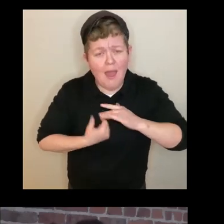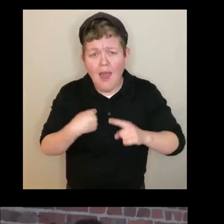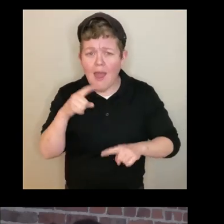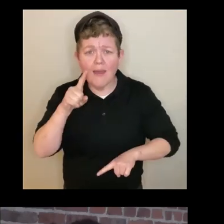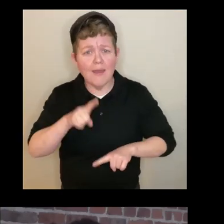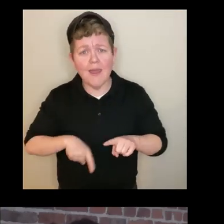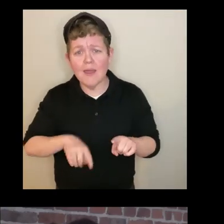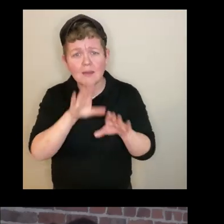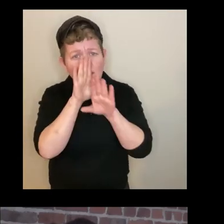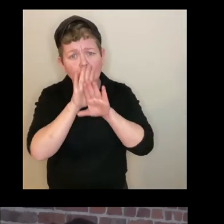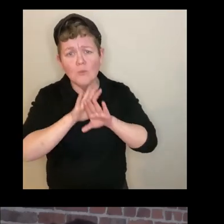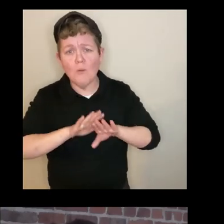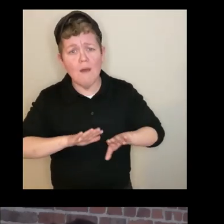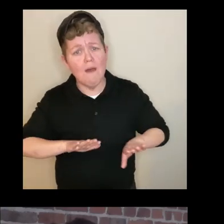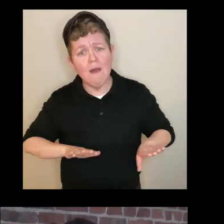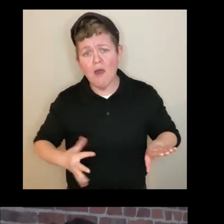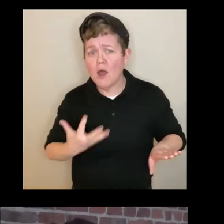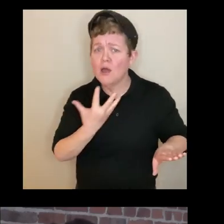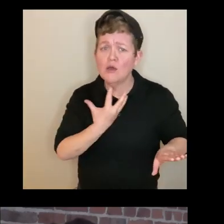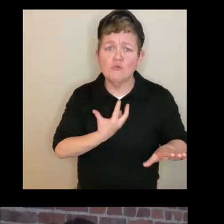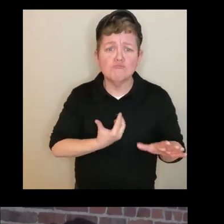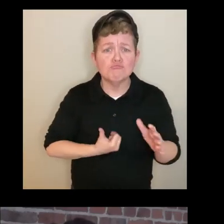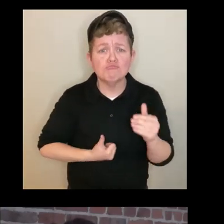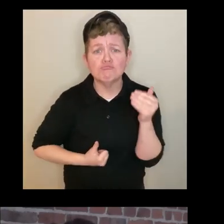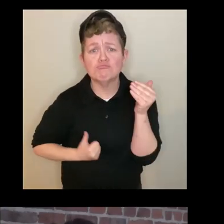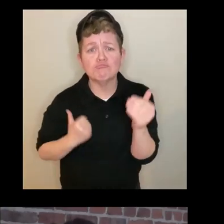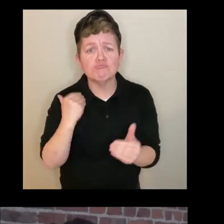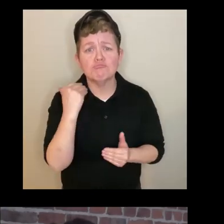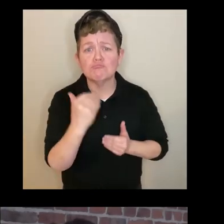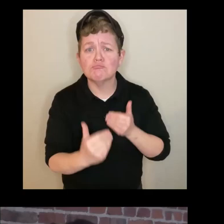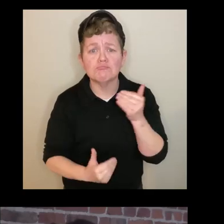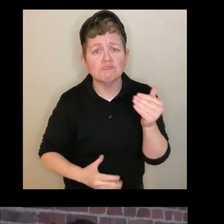no, I can't keep quiet.